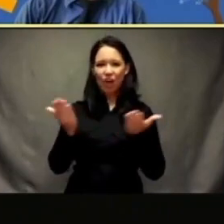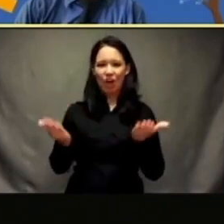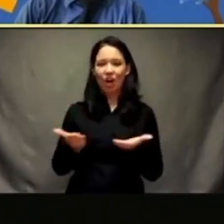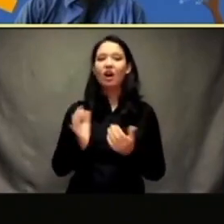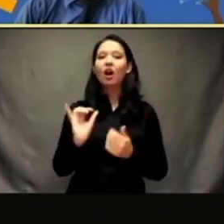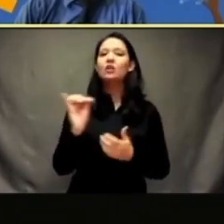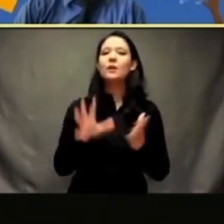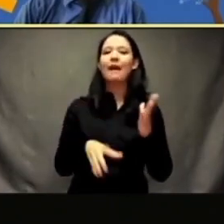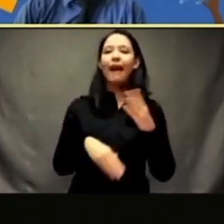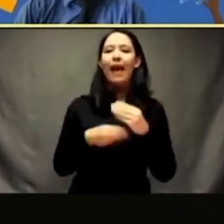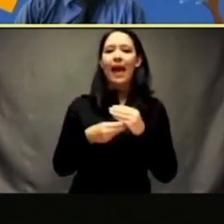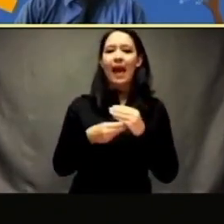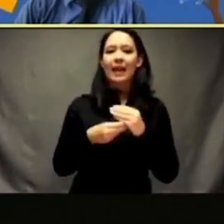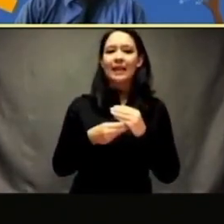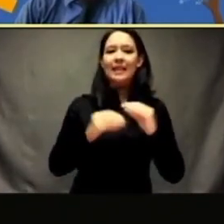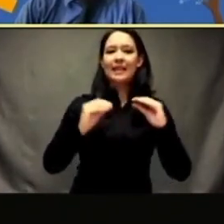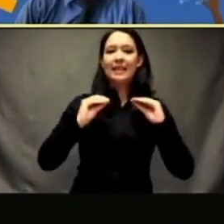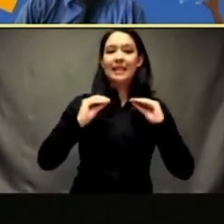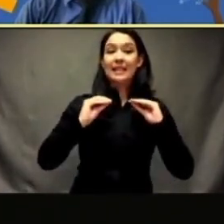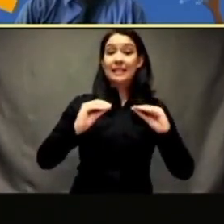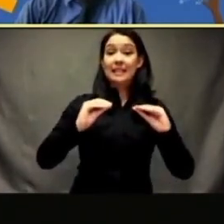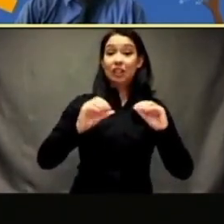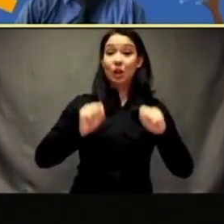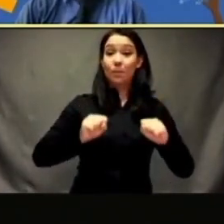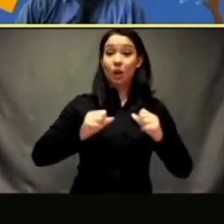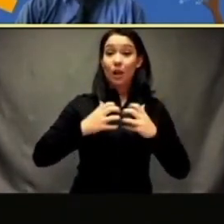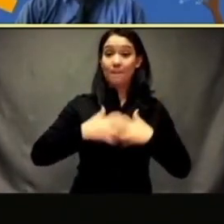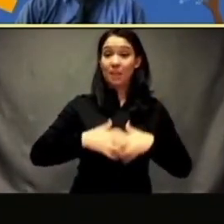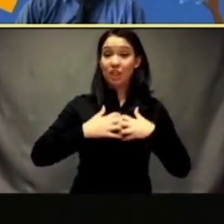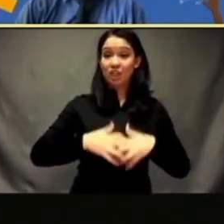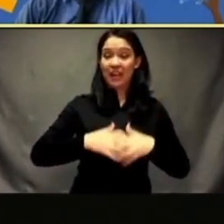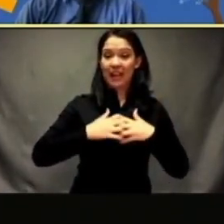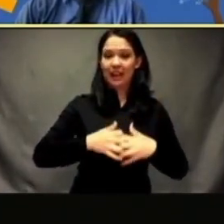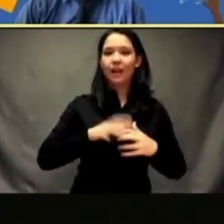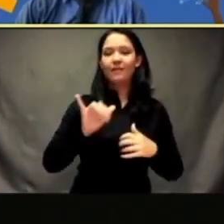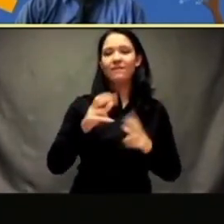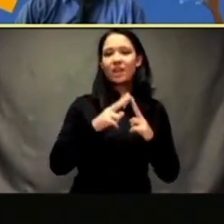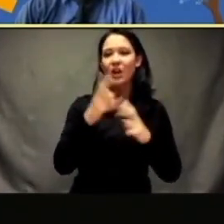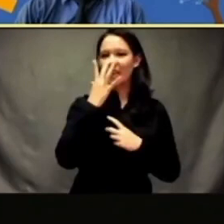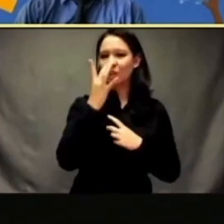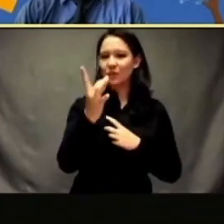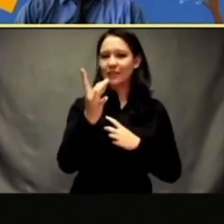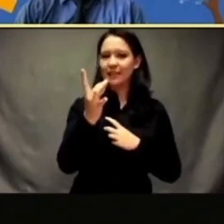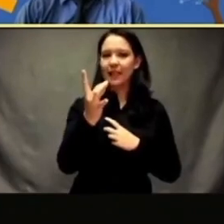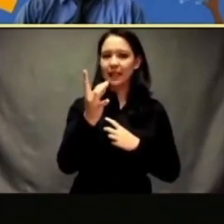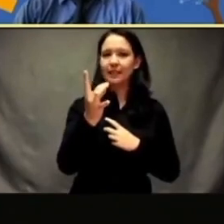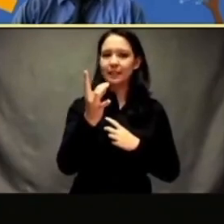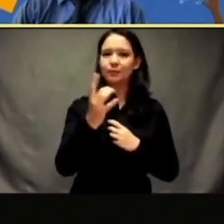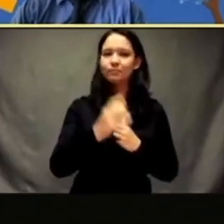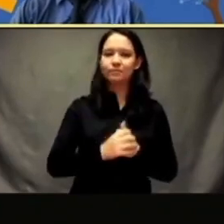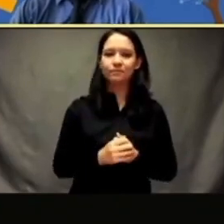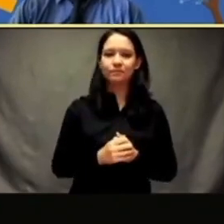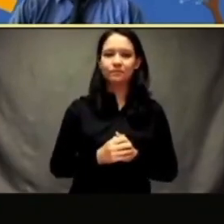added that teachable machine is one that it works, that is also pretty interesting about how it's working.